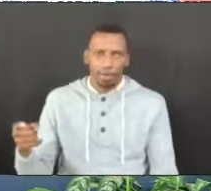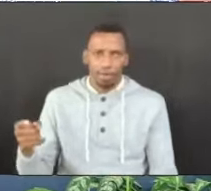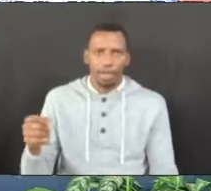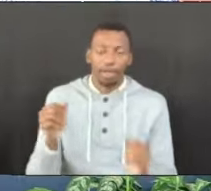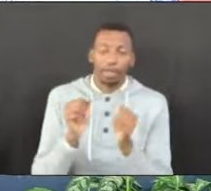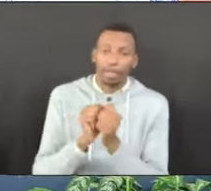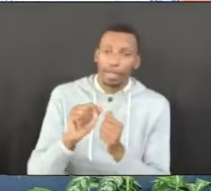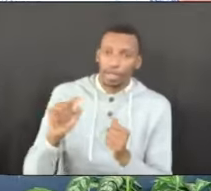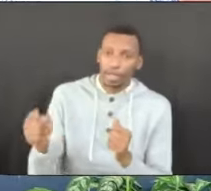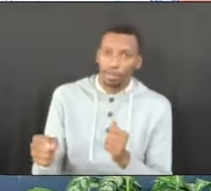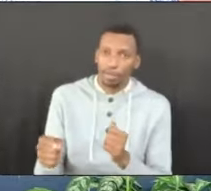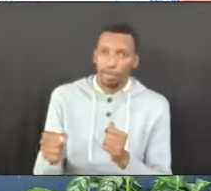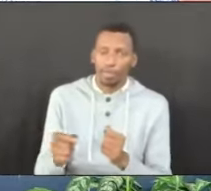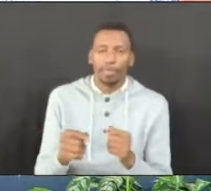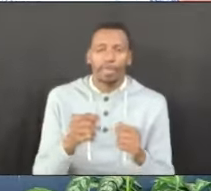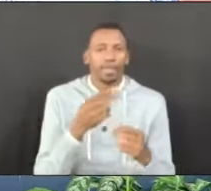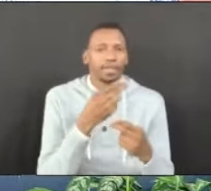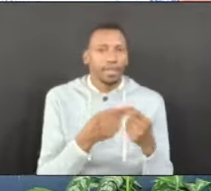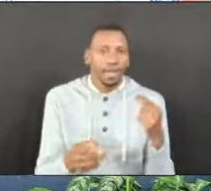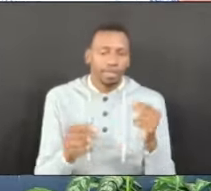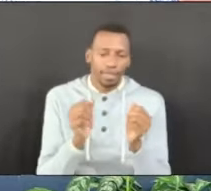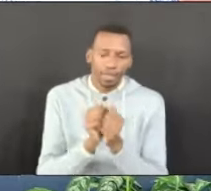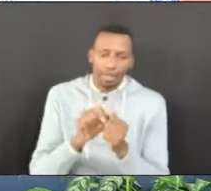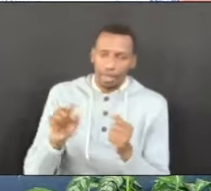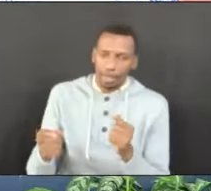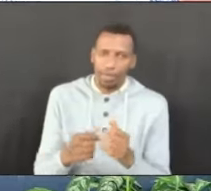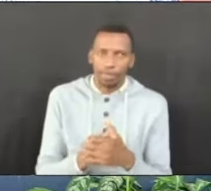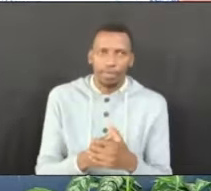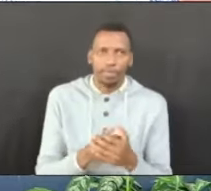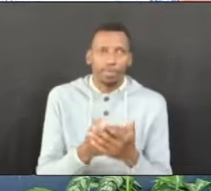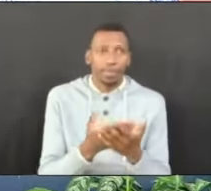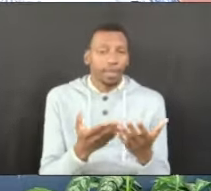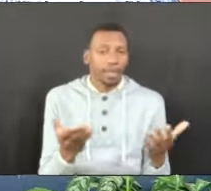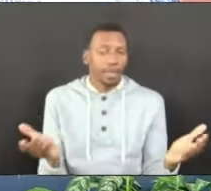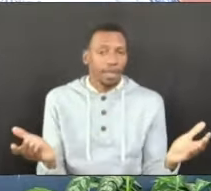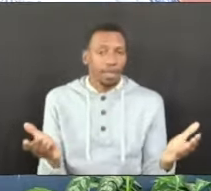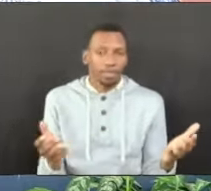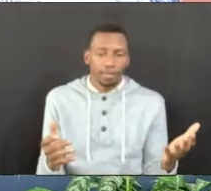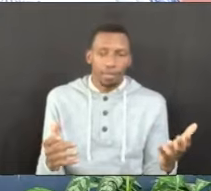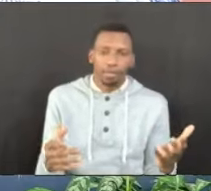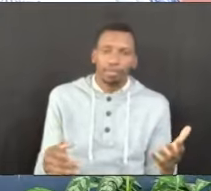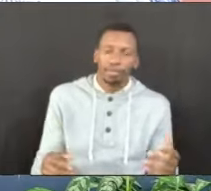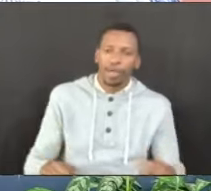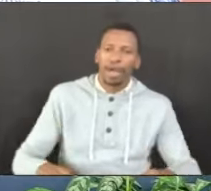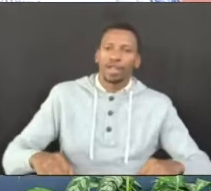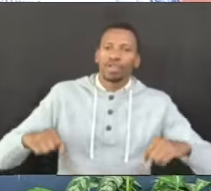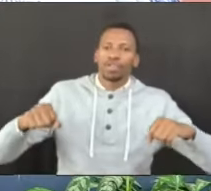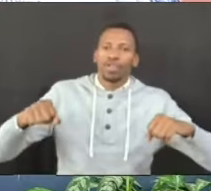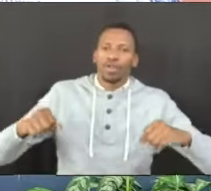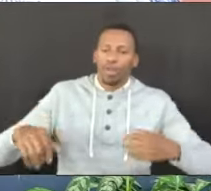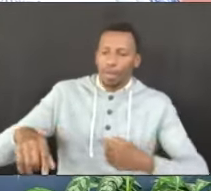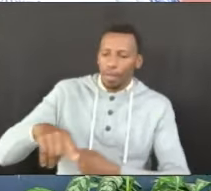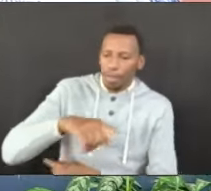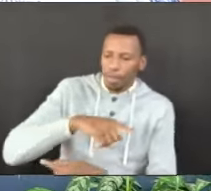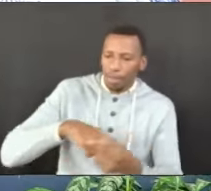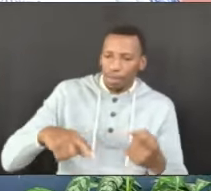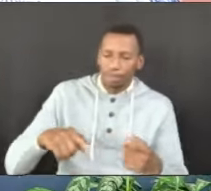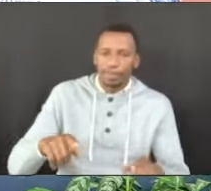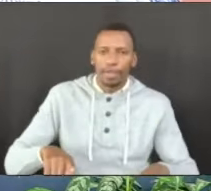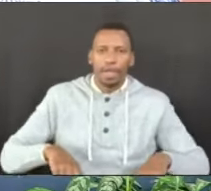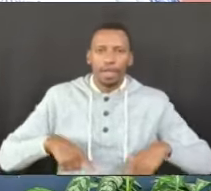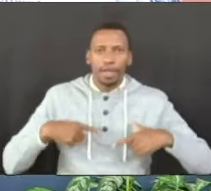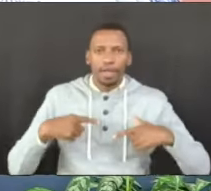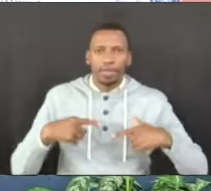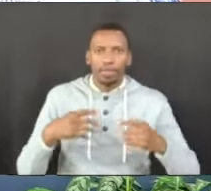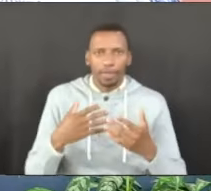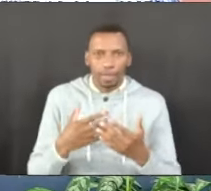10,000s times 10,000s. They encircled the throne and the living creatures and the elders. And